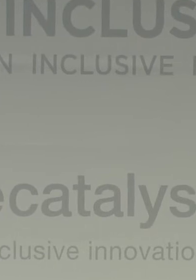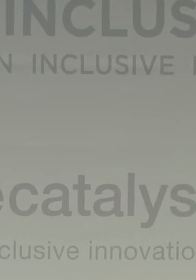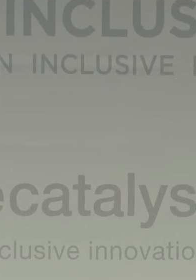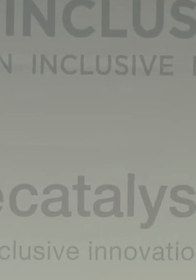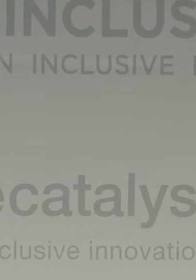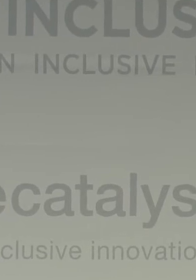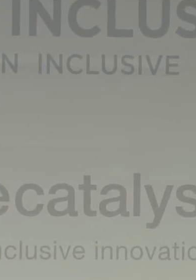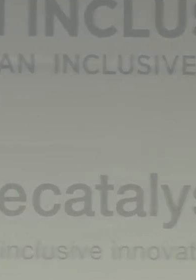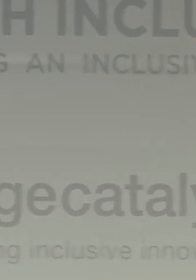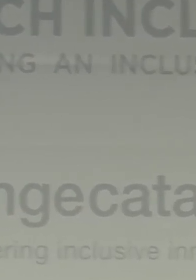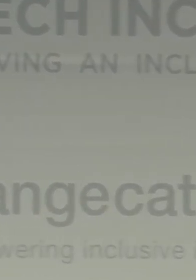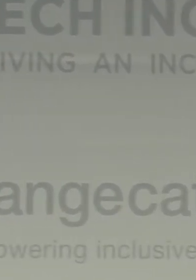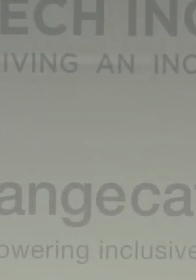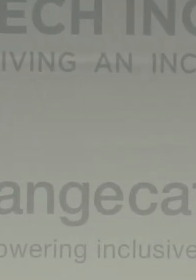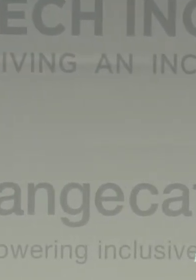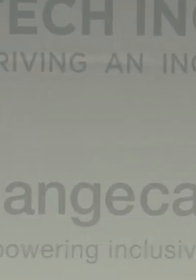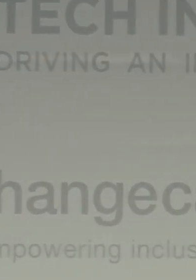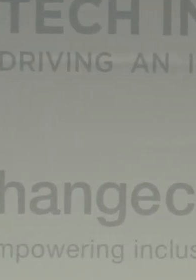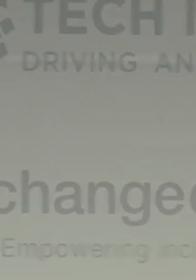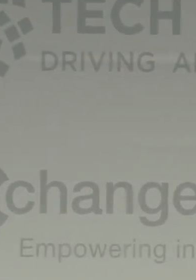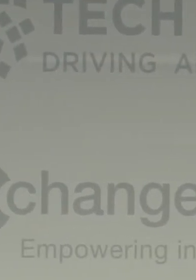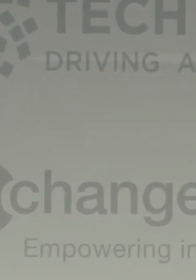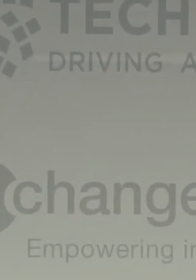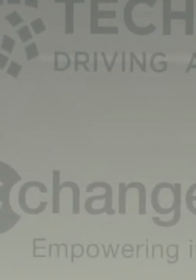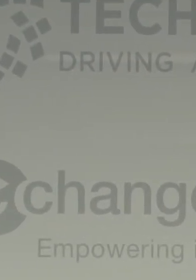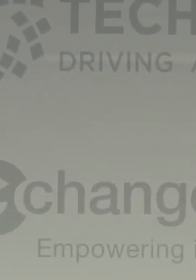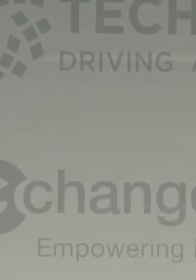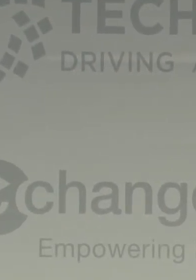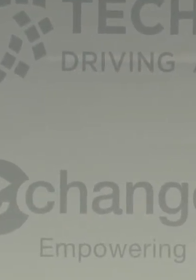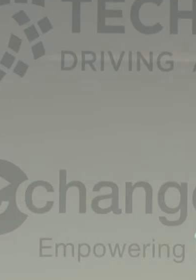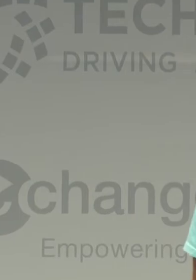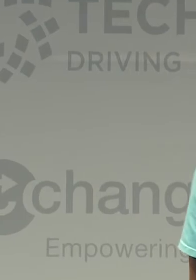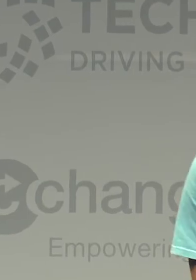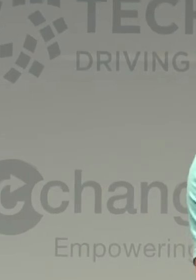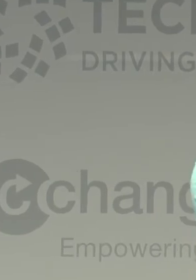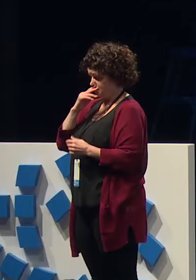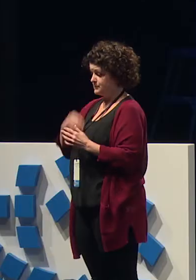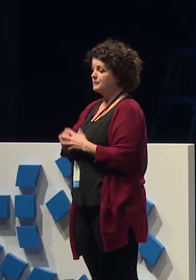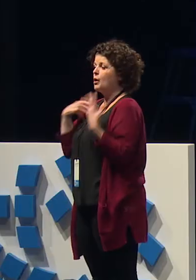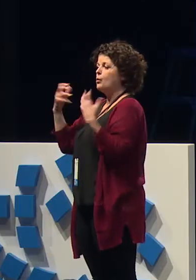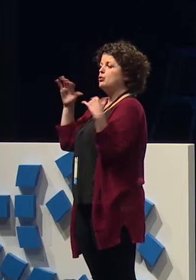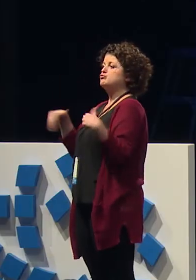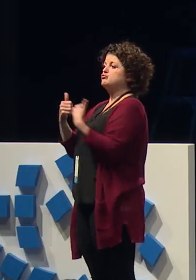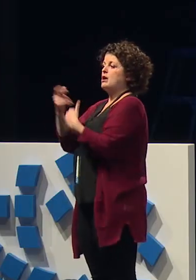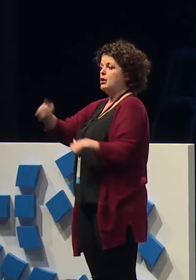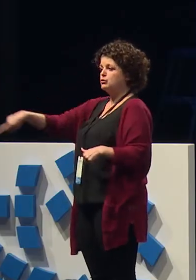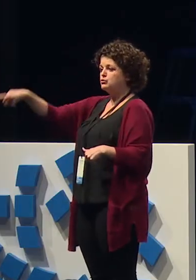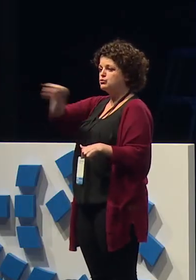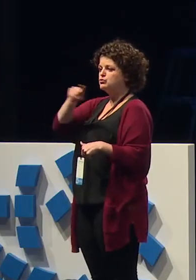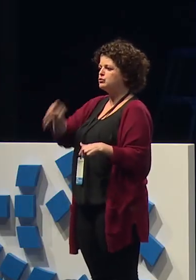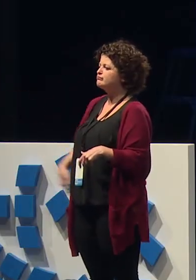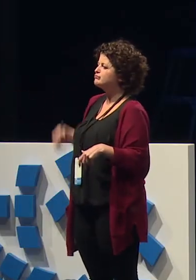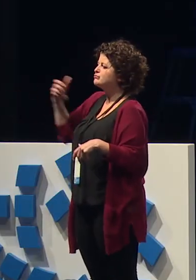like towards indigenous people. So some concrete examples right now are, I would challenge all of you, if you can, to pull